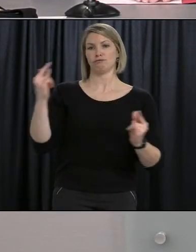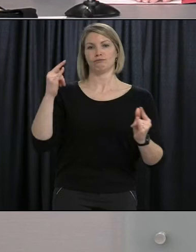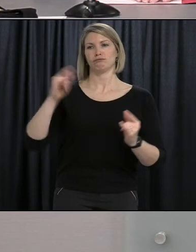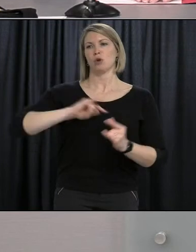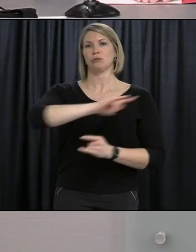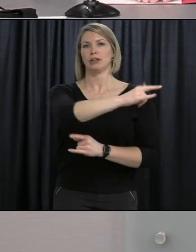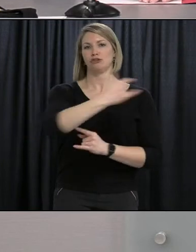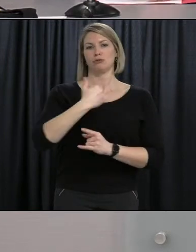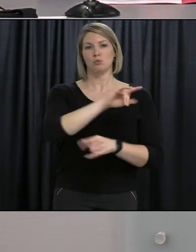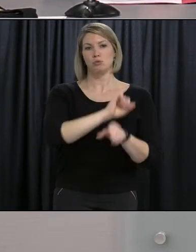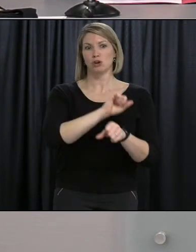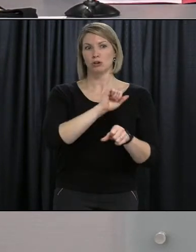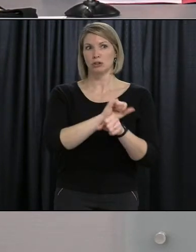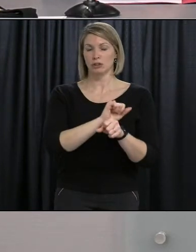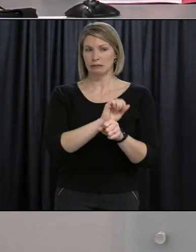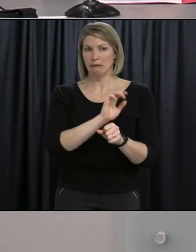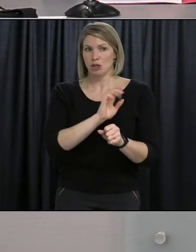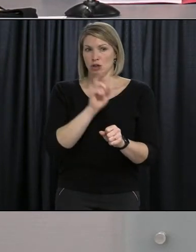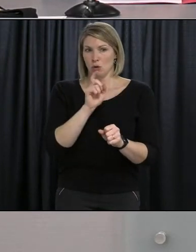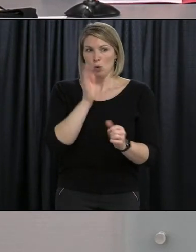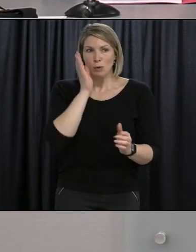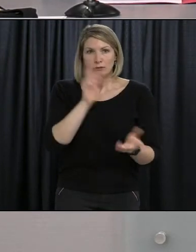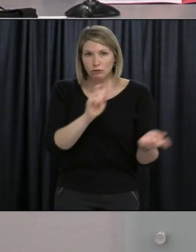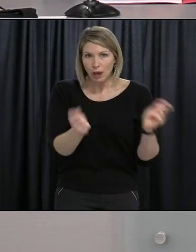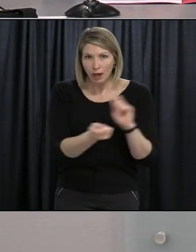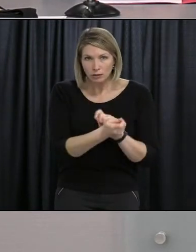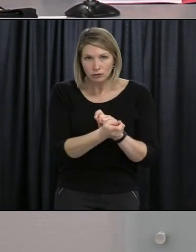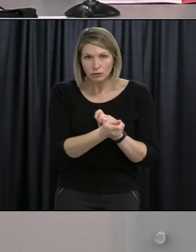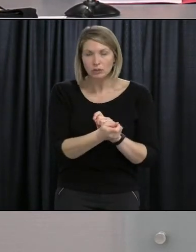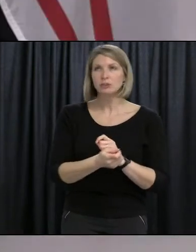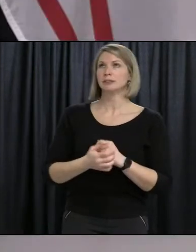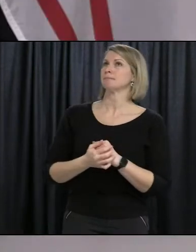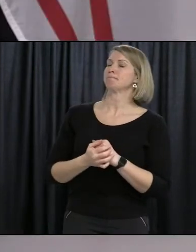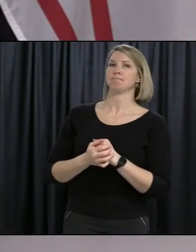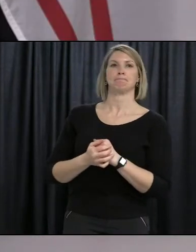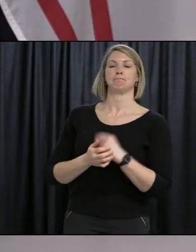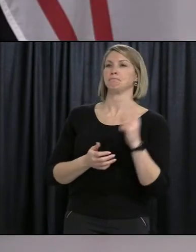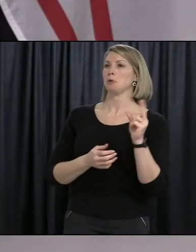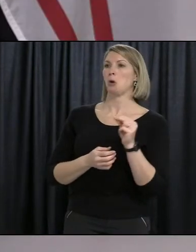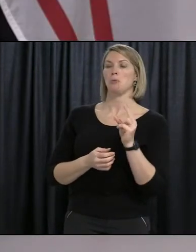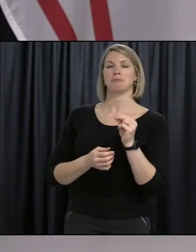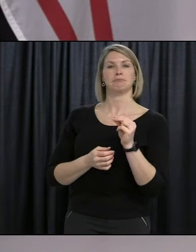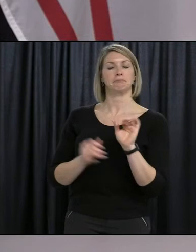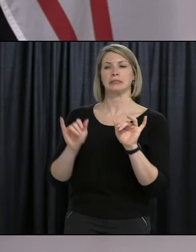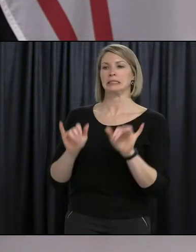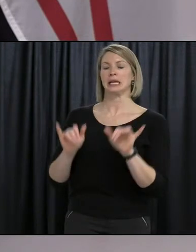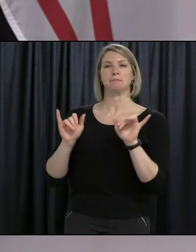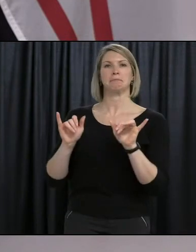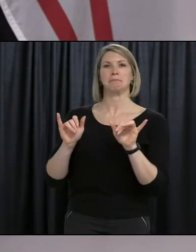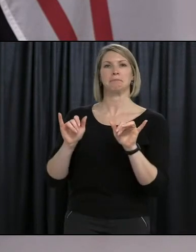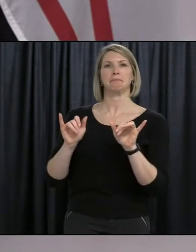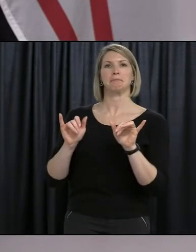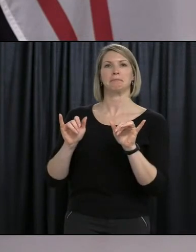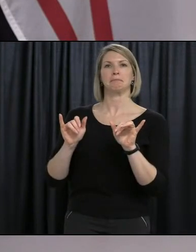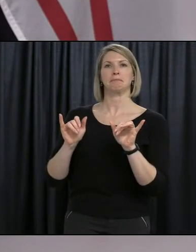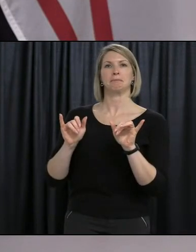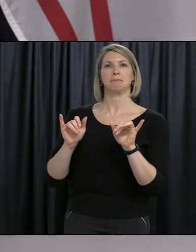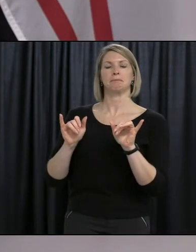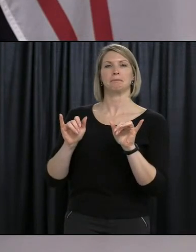isolation? Yeah, yeah. At this time, no, we're holding where we are. I mean,